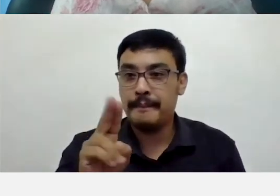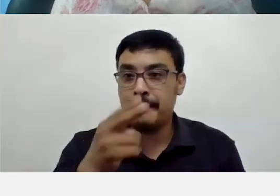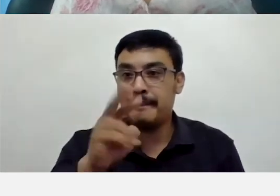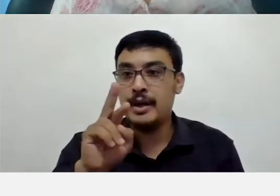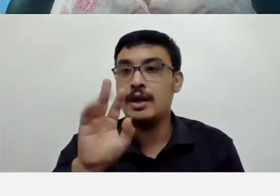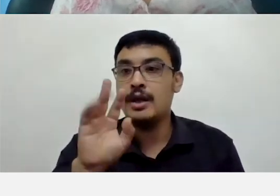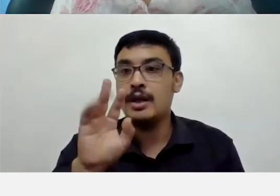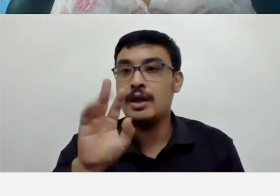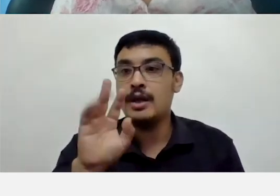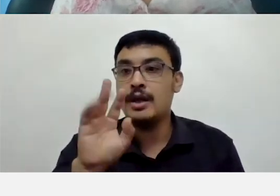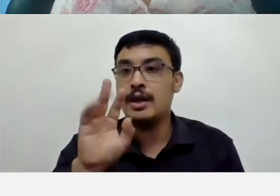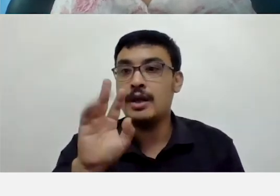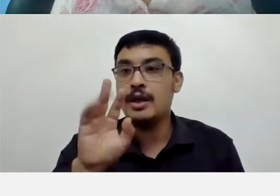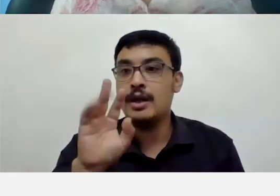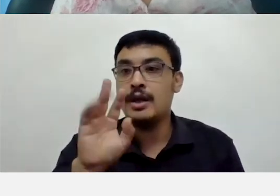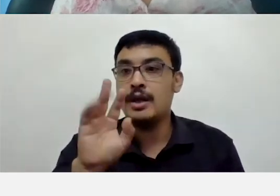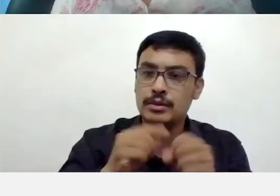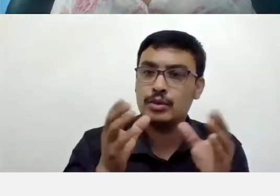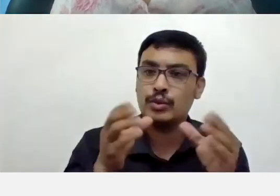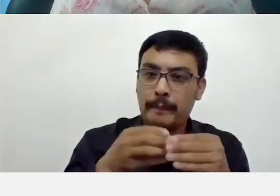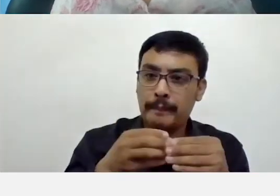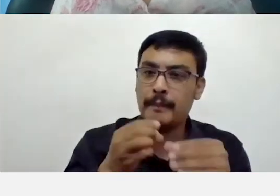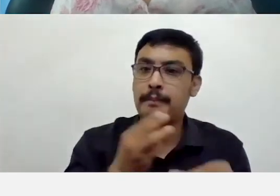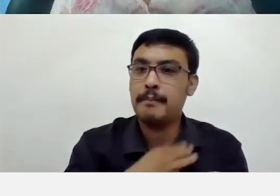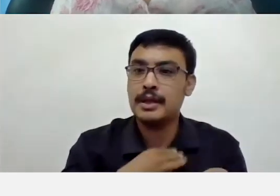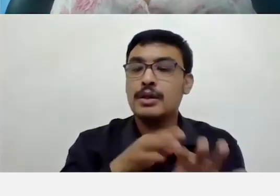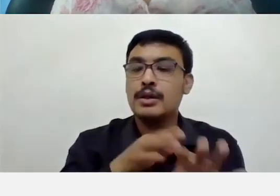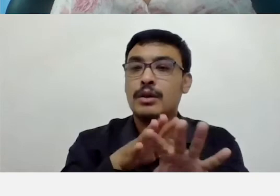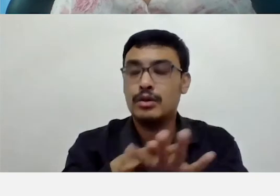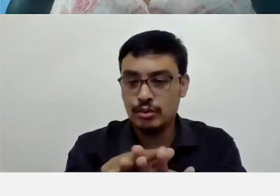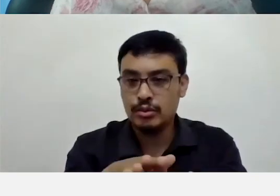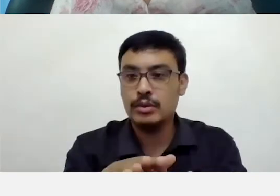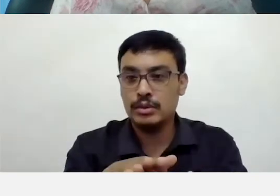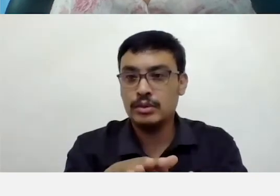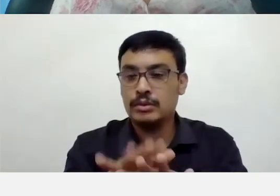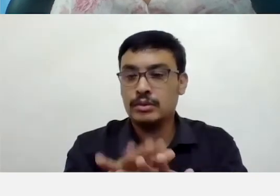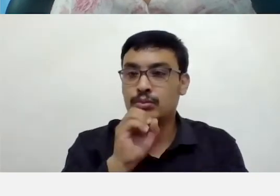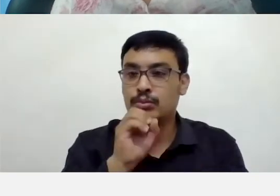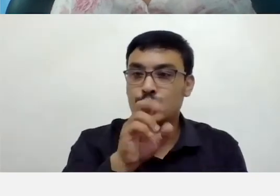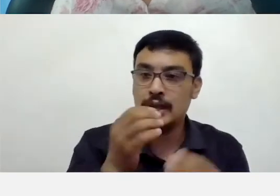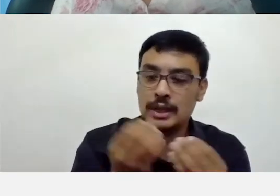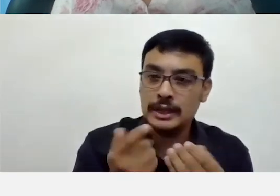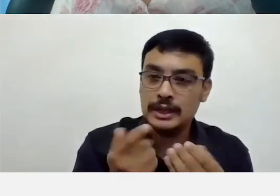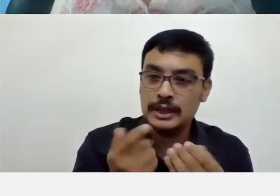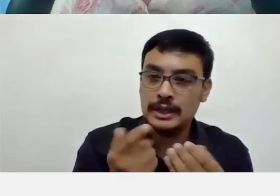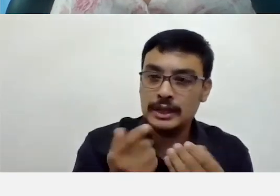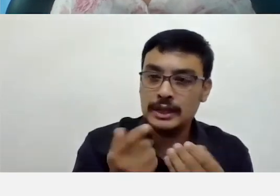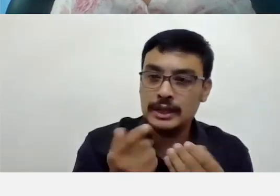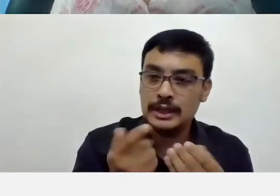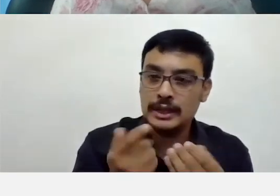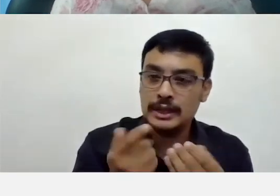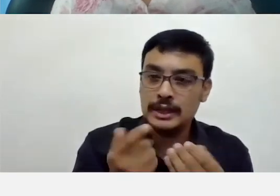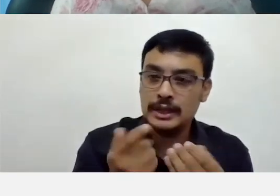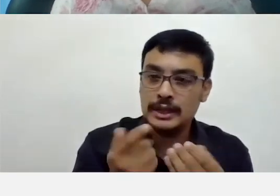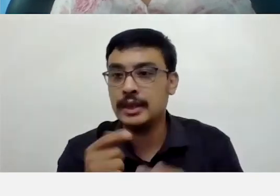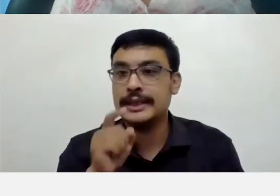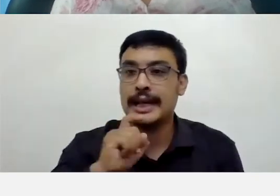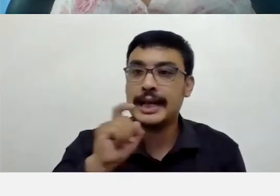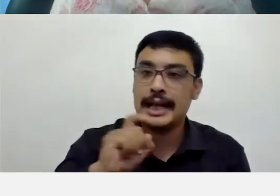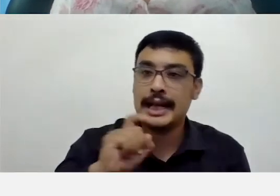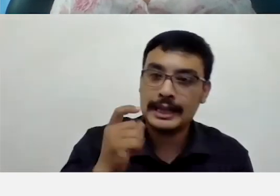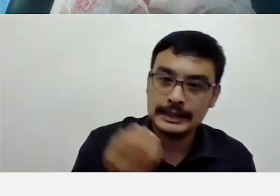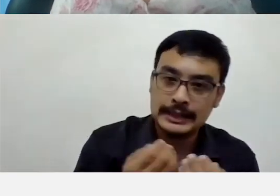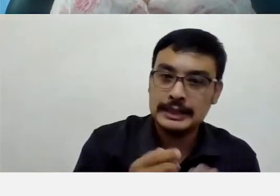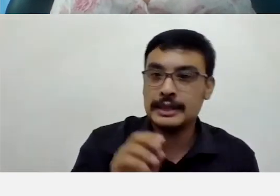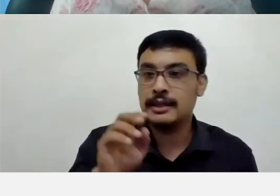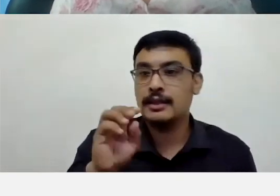find the group of people who are chanting religious song called bhajan.